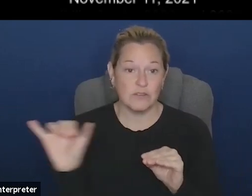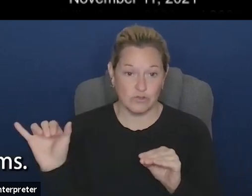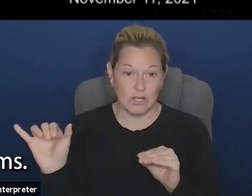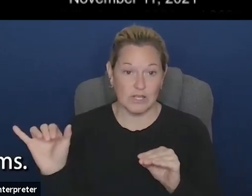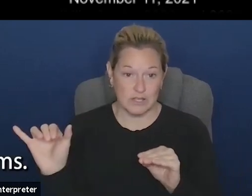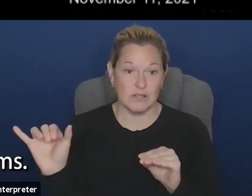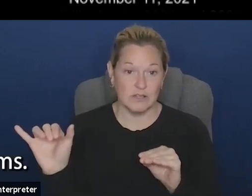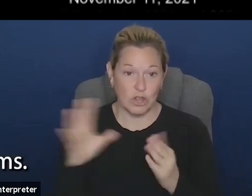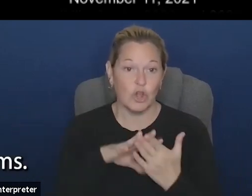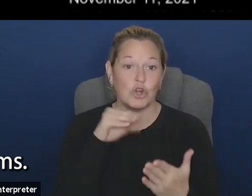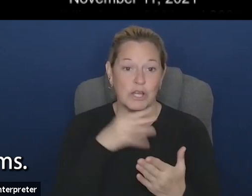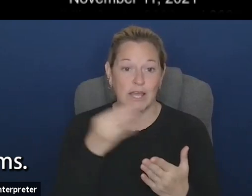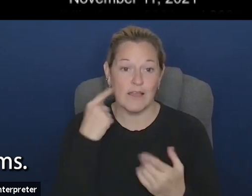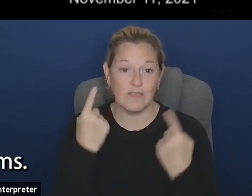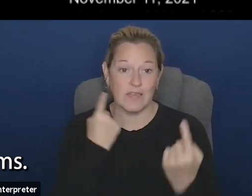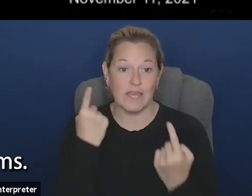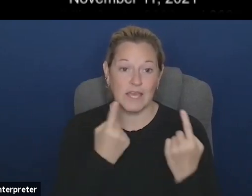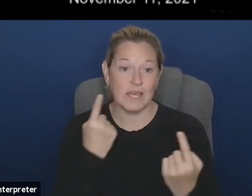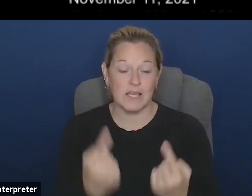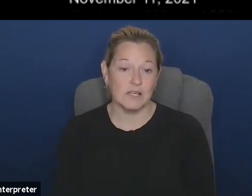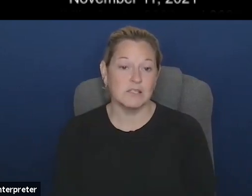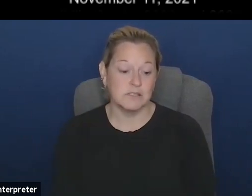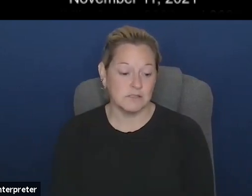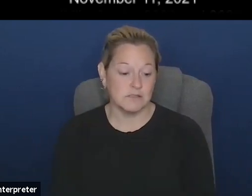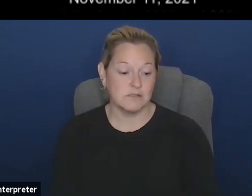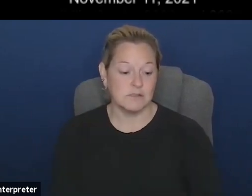thinking that's been embedded in our classrooms.